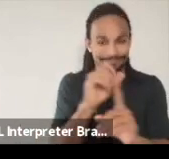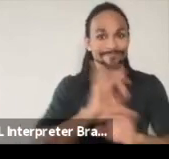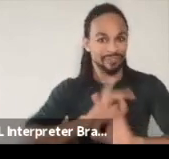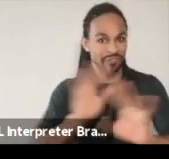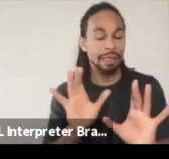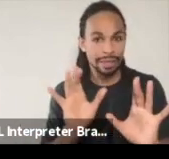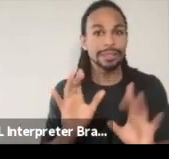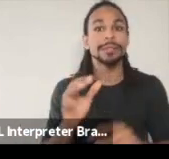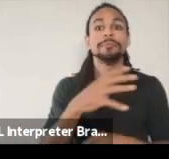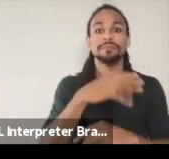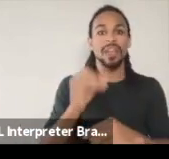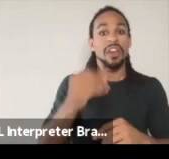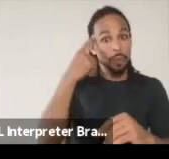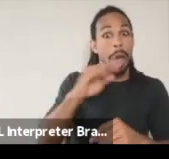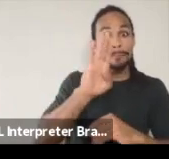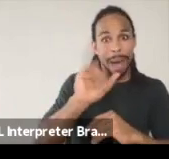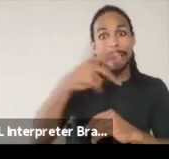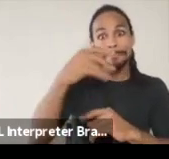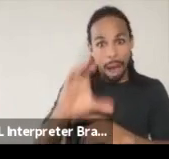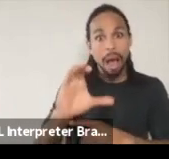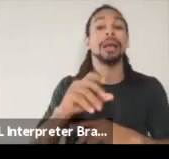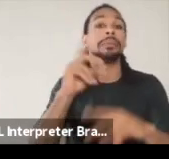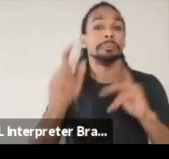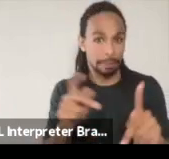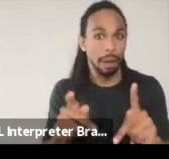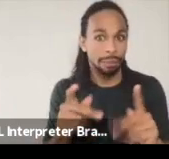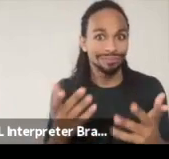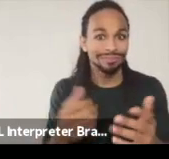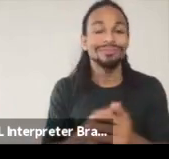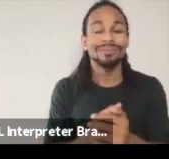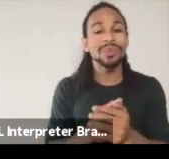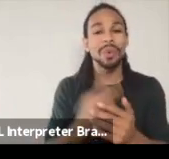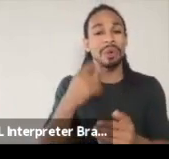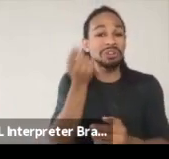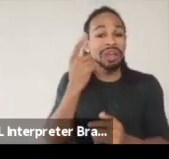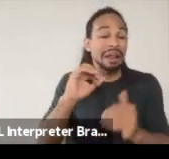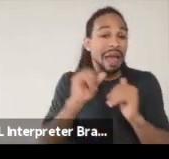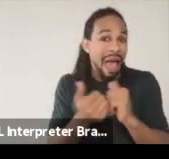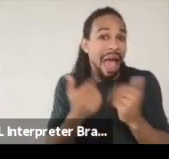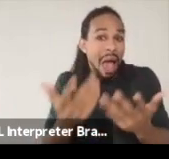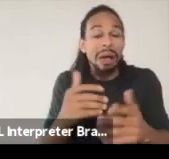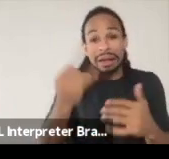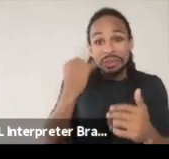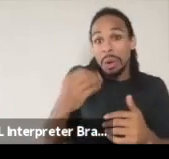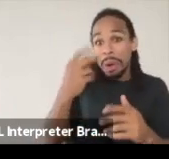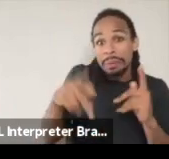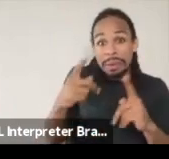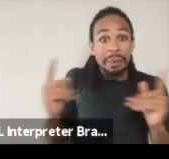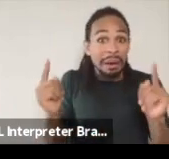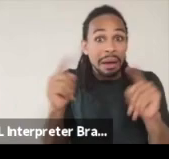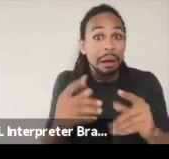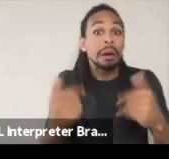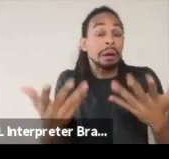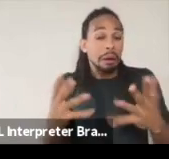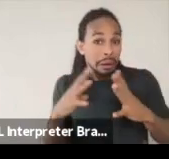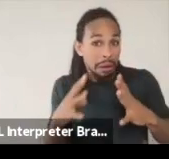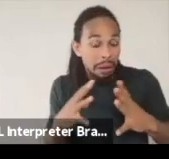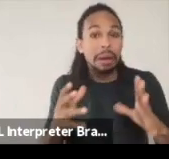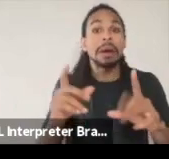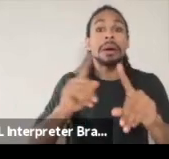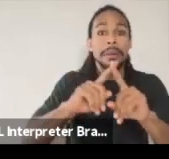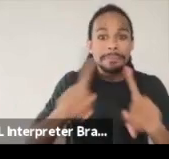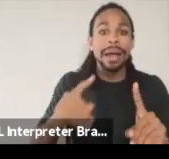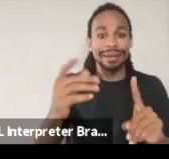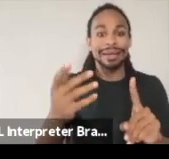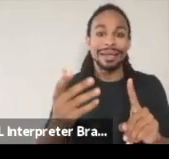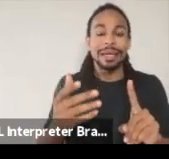isn't you, we totally understand how that could have happened, but we do ask on an honor system that you remove yourself from the webinar.